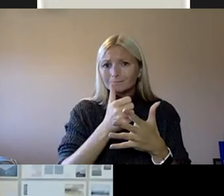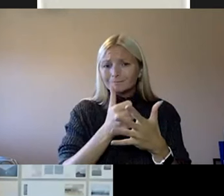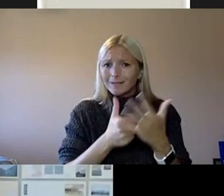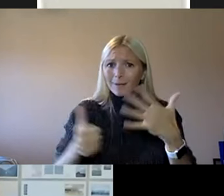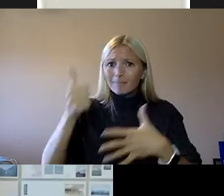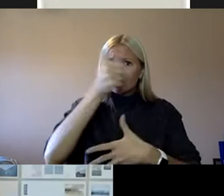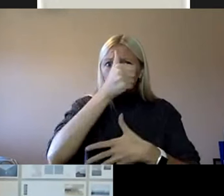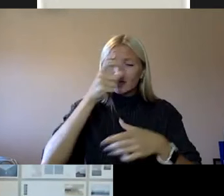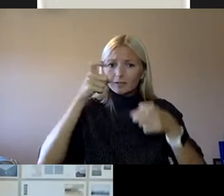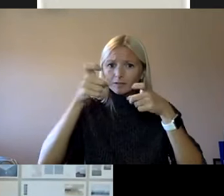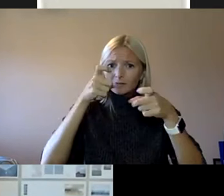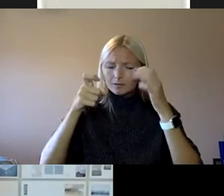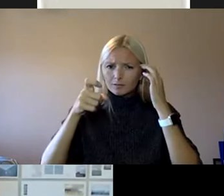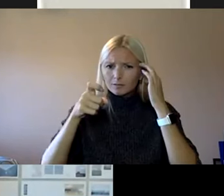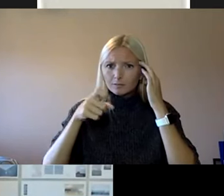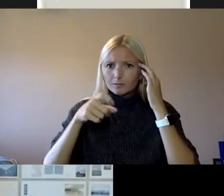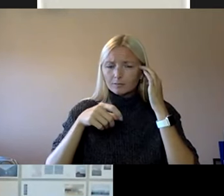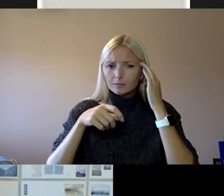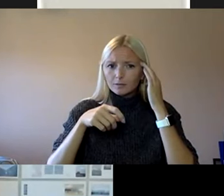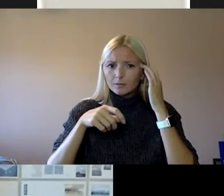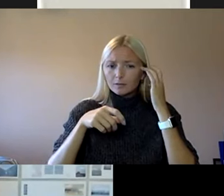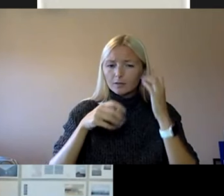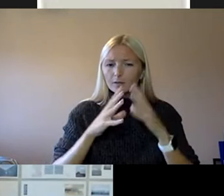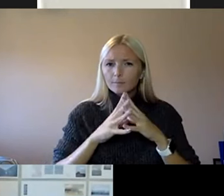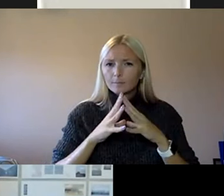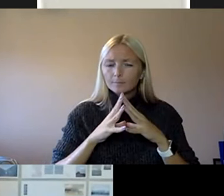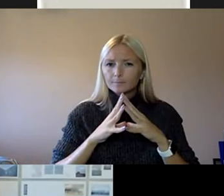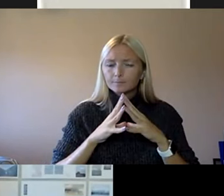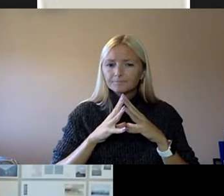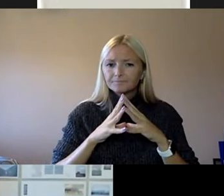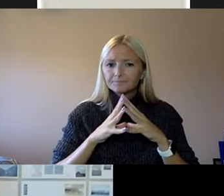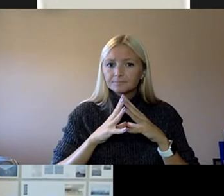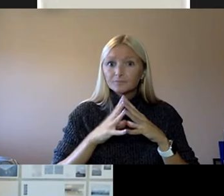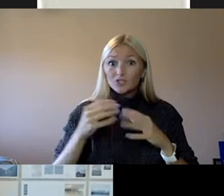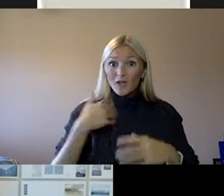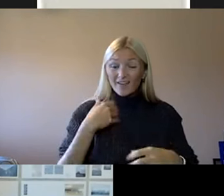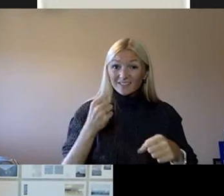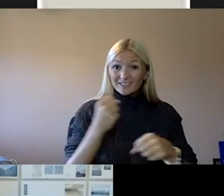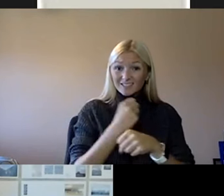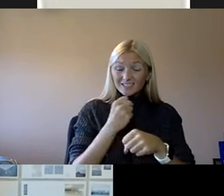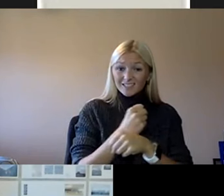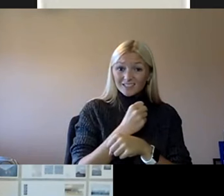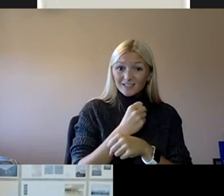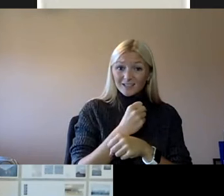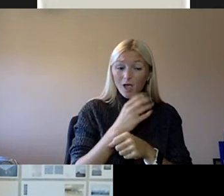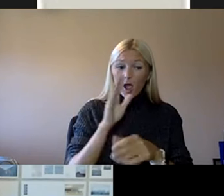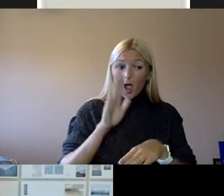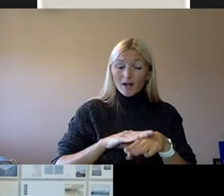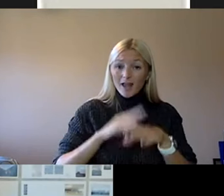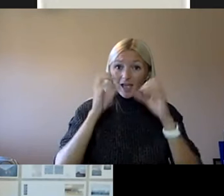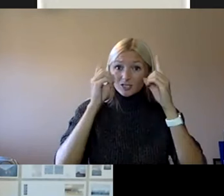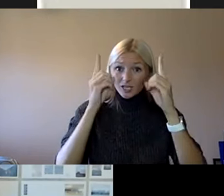learning commons versus classroom sales? And do you have any statistics on educational improvement